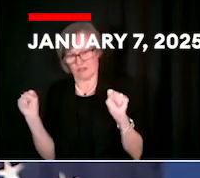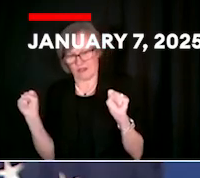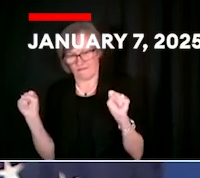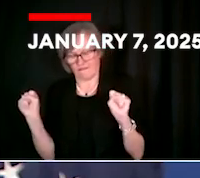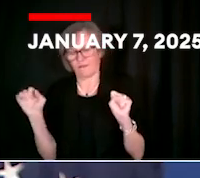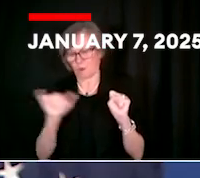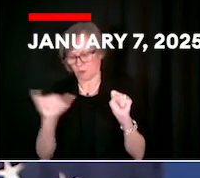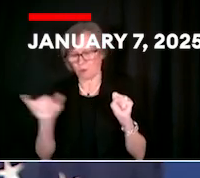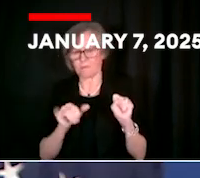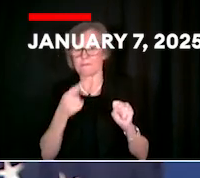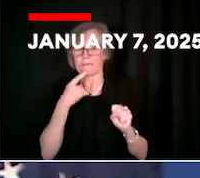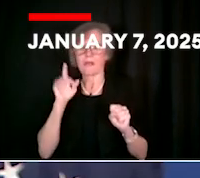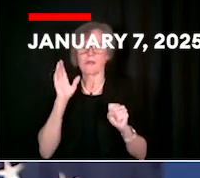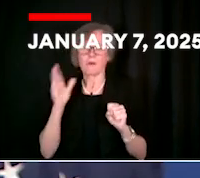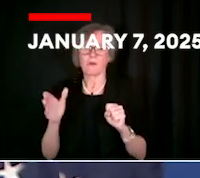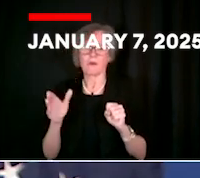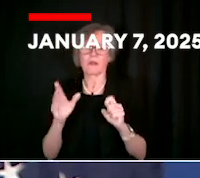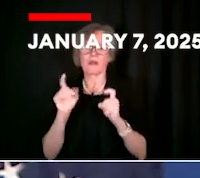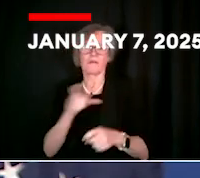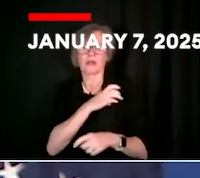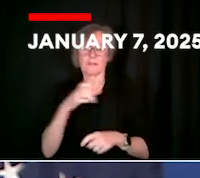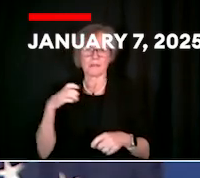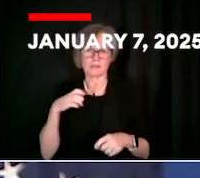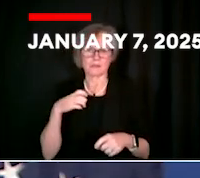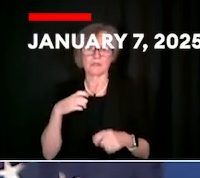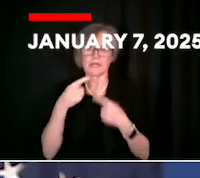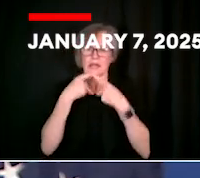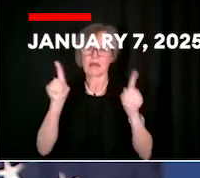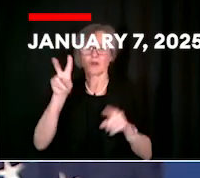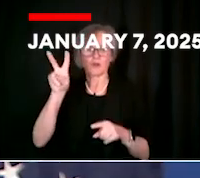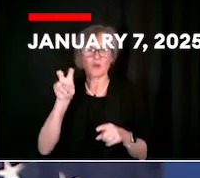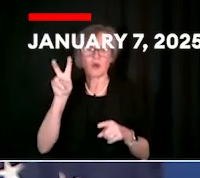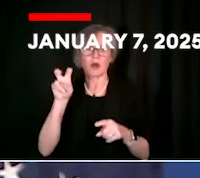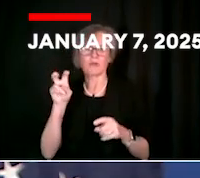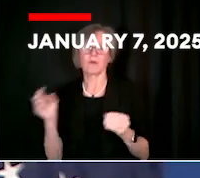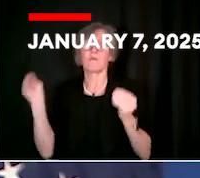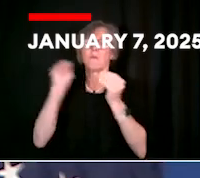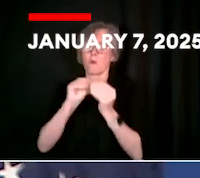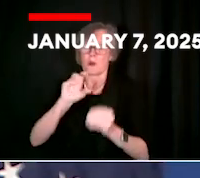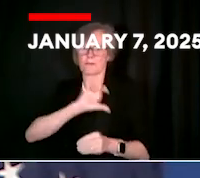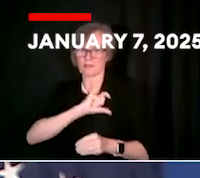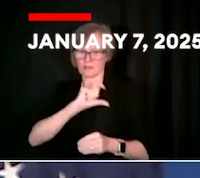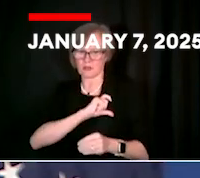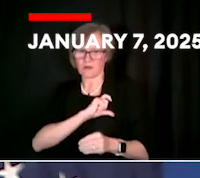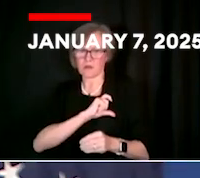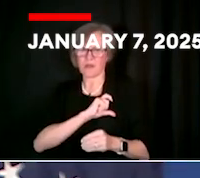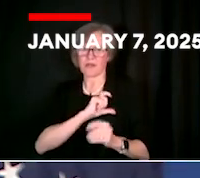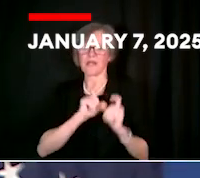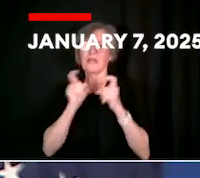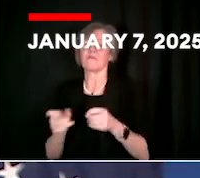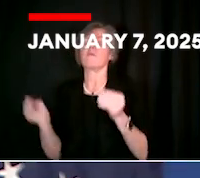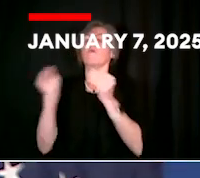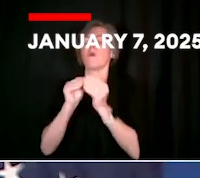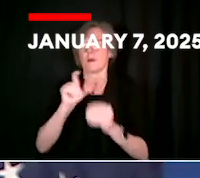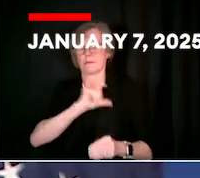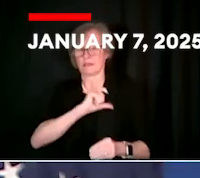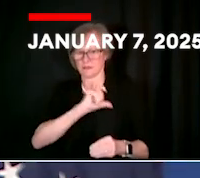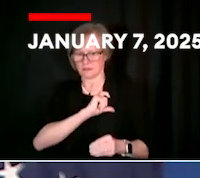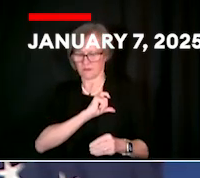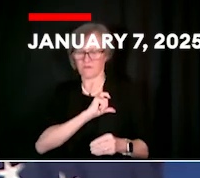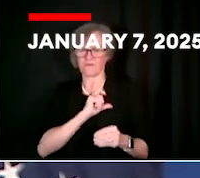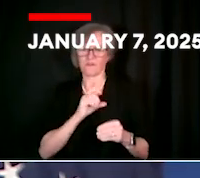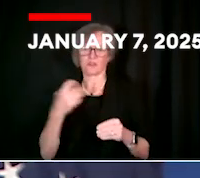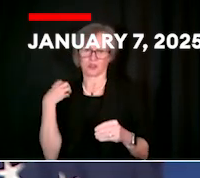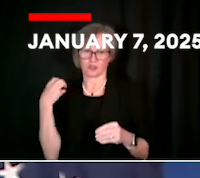I said we're going to give the commissioner announced 200 more police officers, because I said we need to give them more police officers to carry